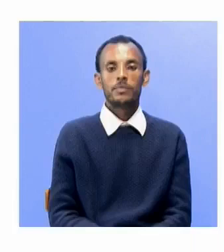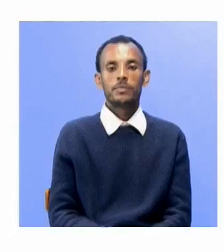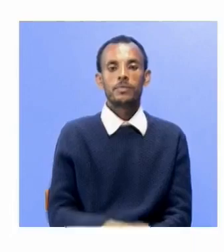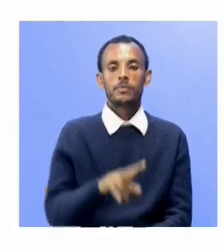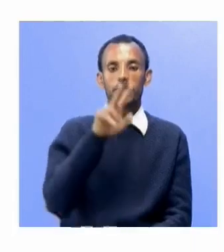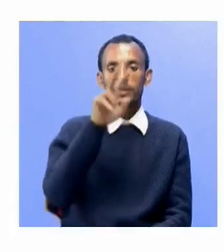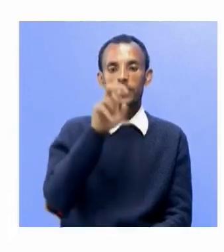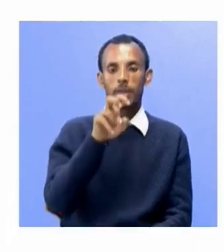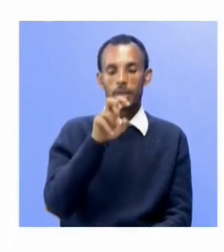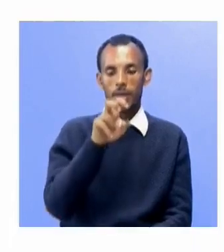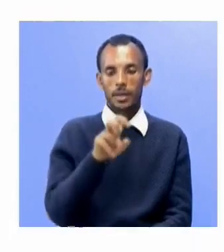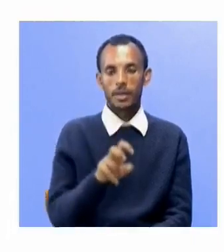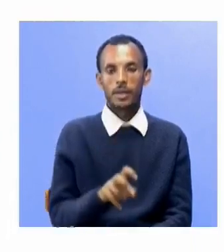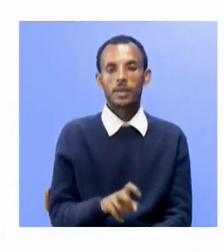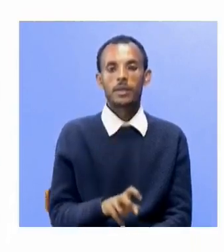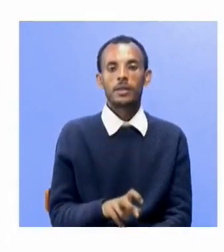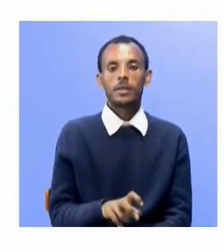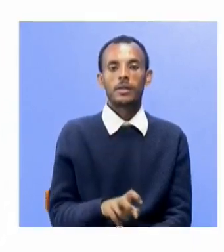20,